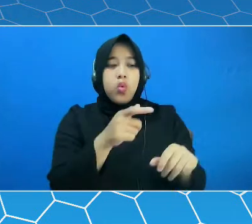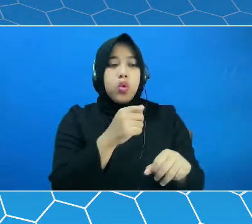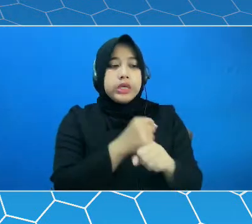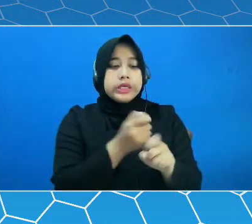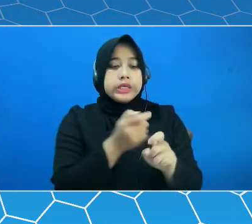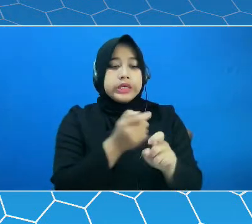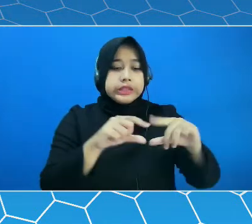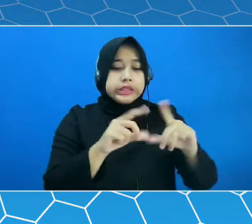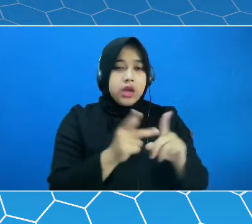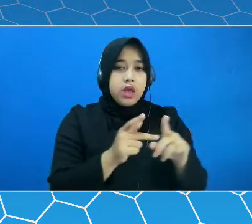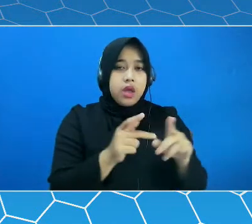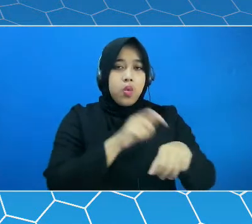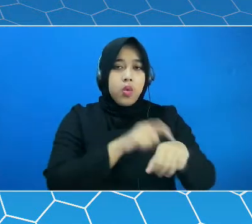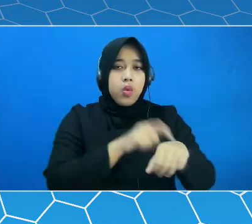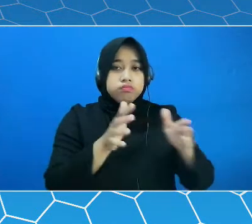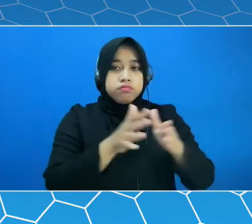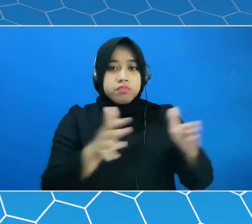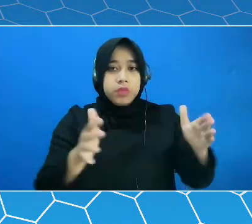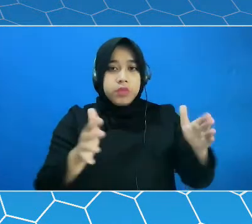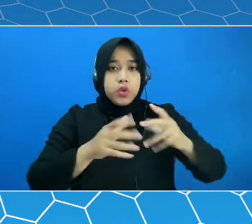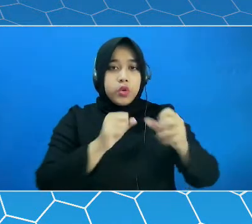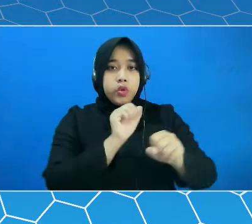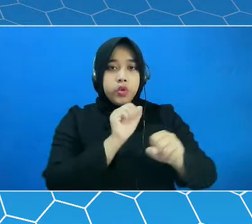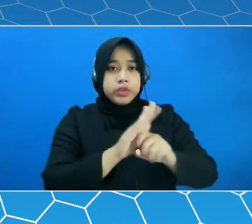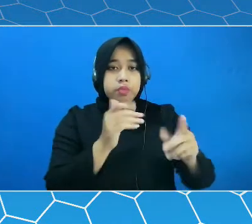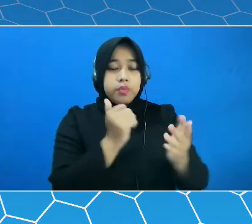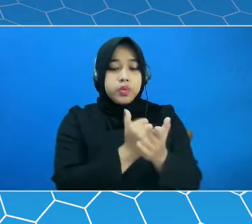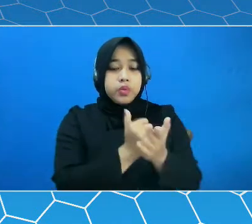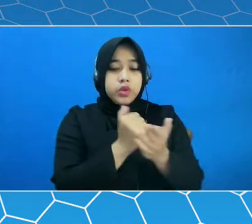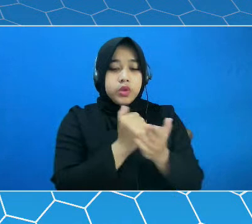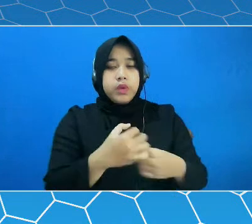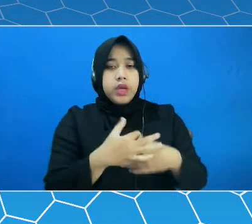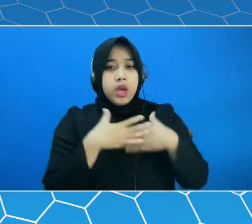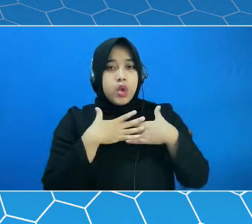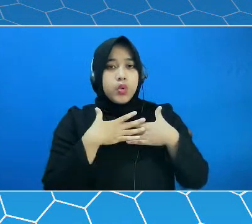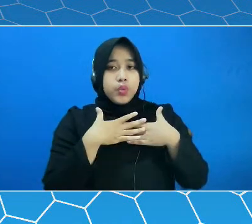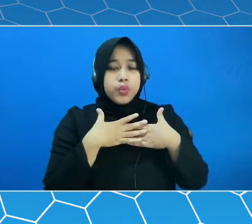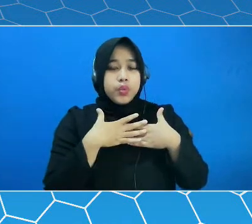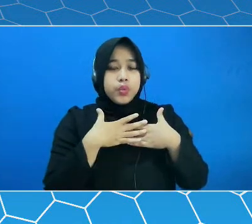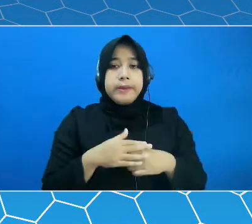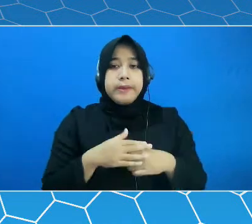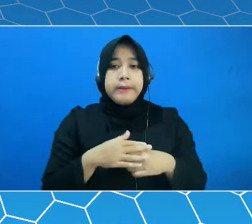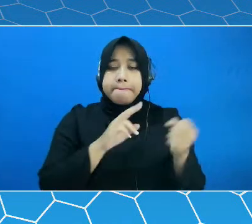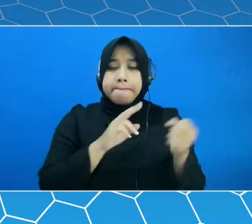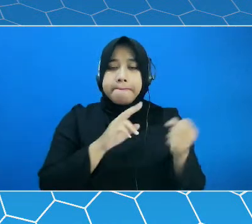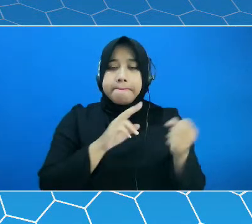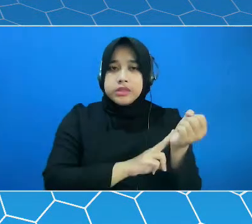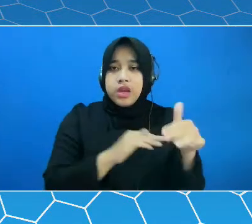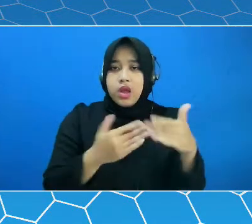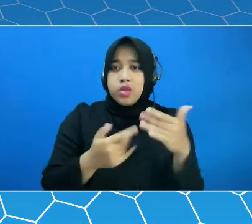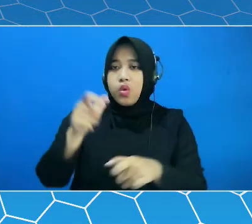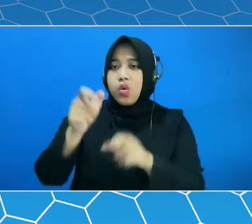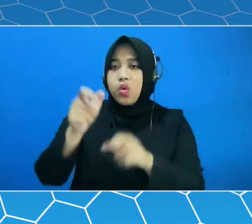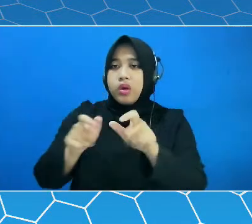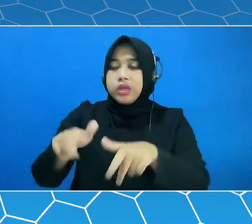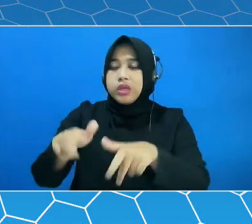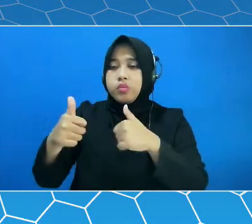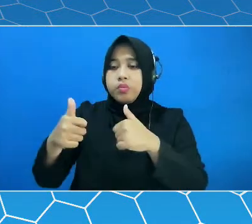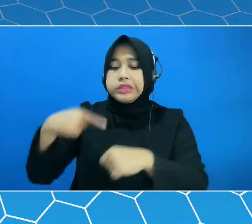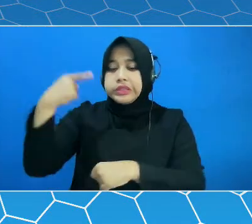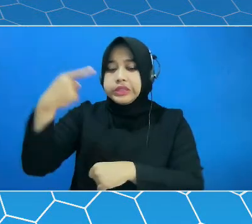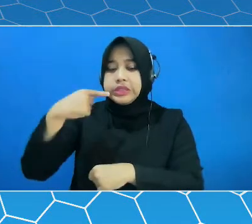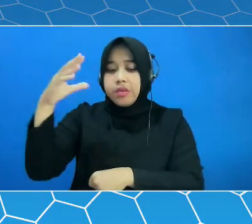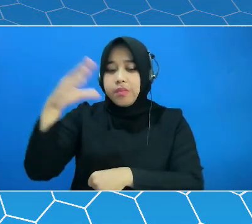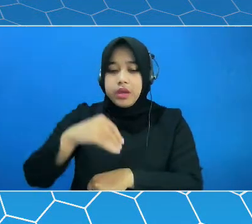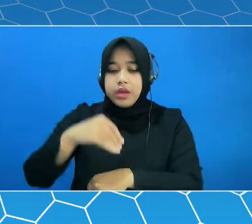affect people in their daily life. So the questionnaire addresses multiple domains